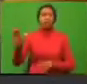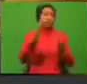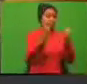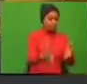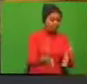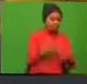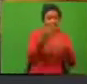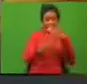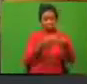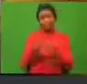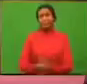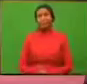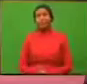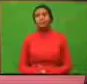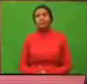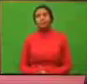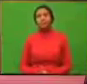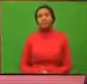proceed?